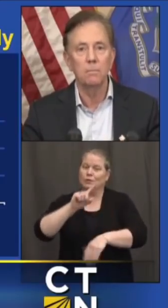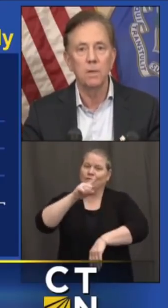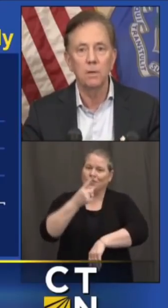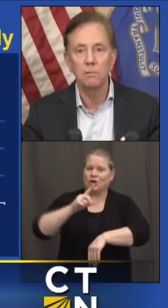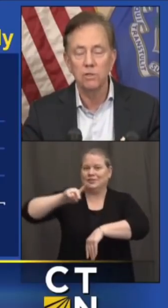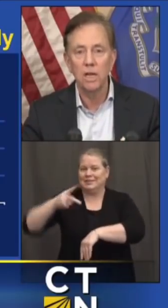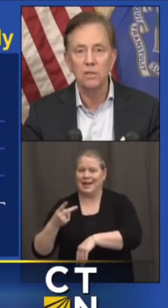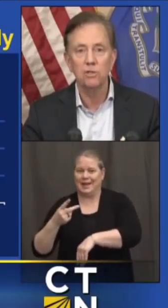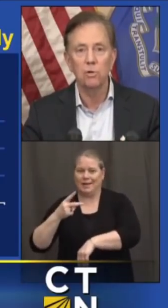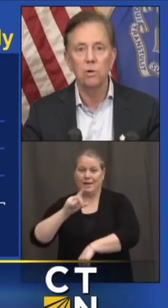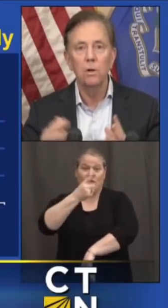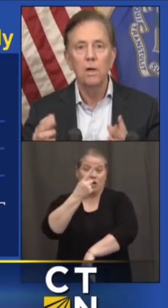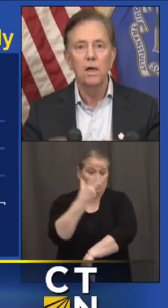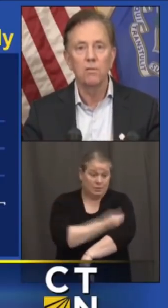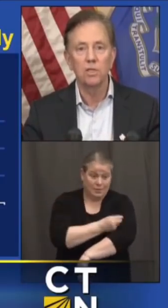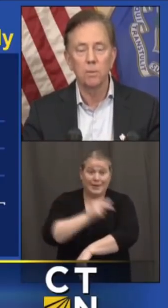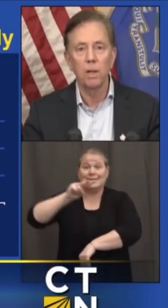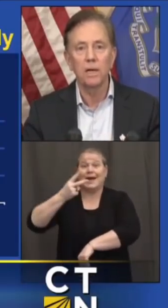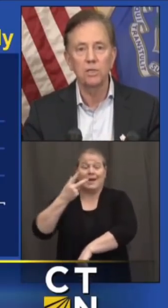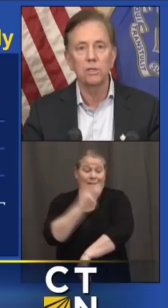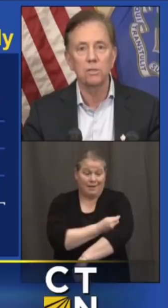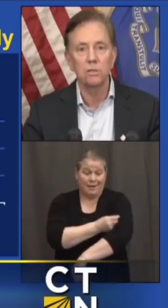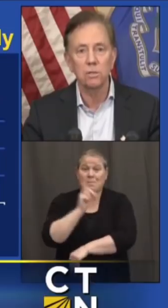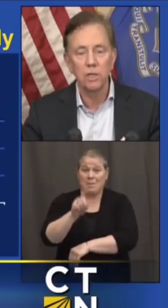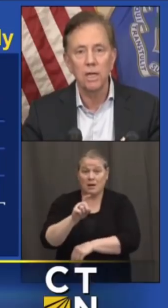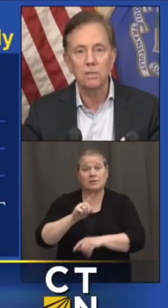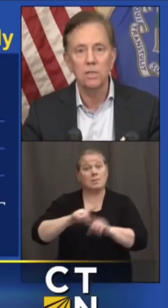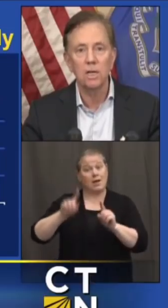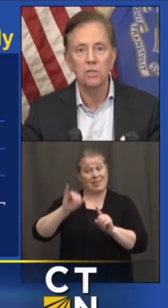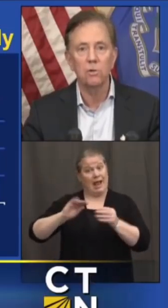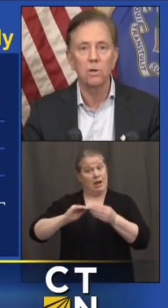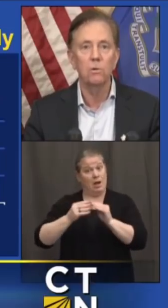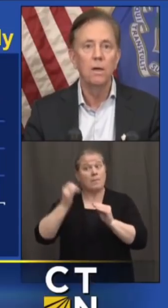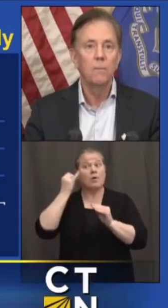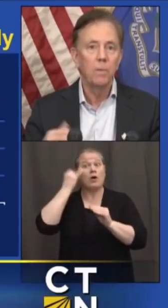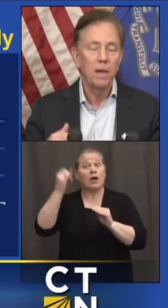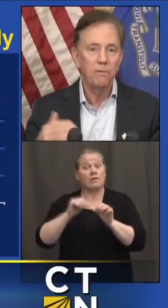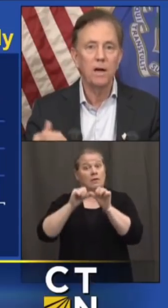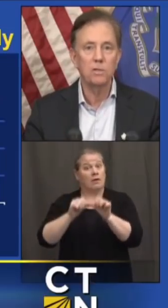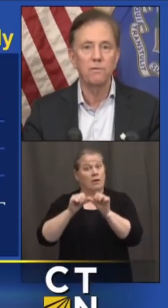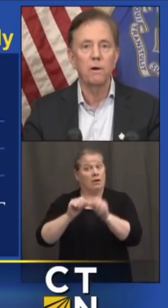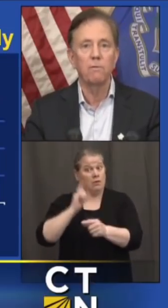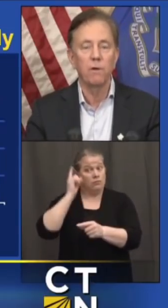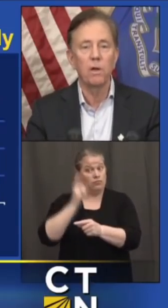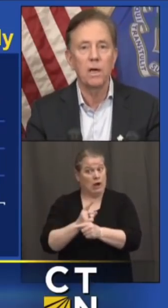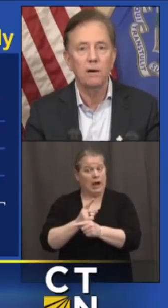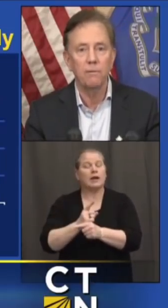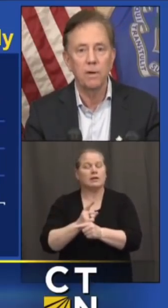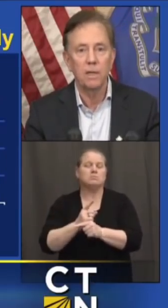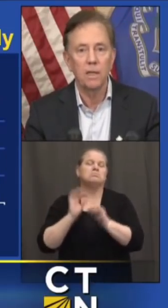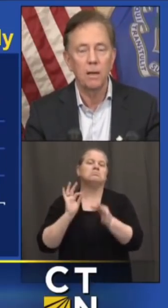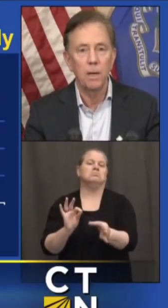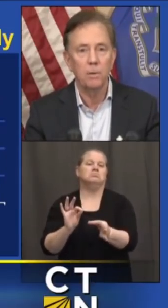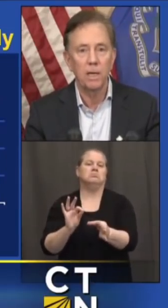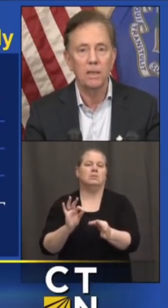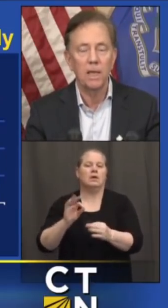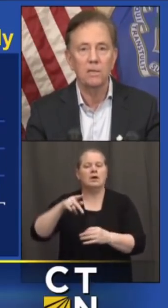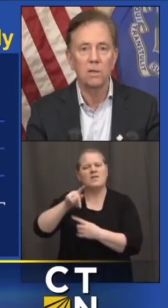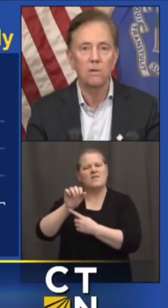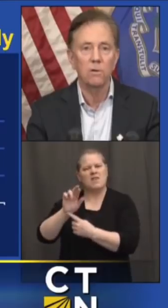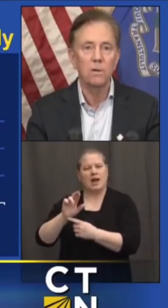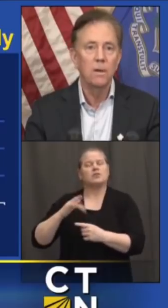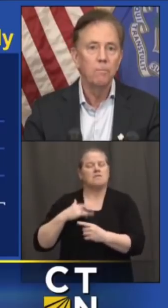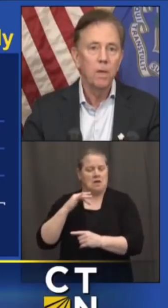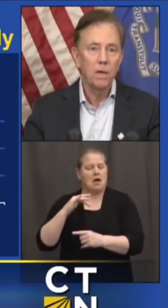line, stays true, if the supply chain stays true. And Pfizer felt very confident that they'd be able to get